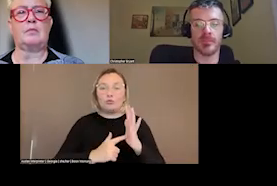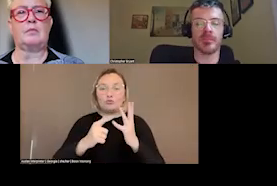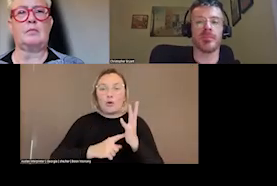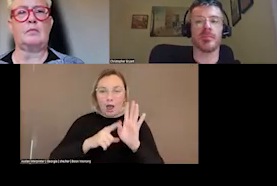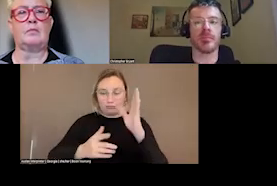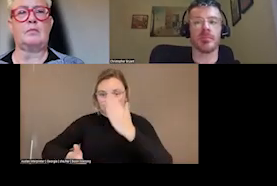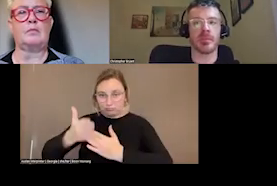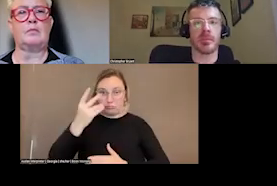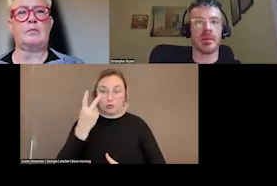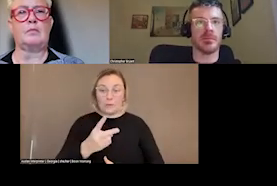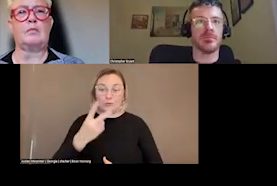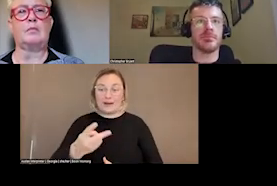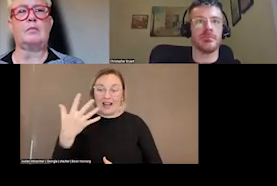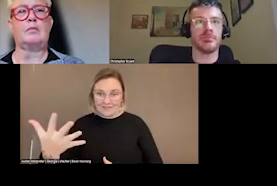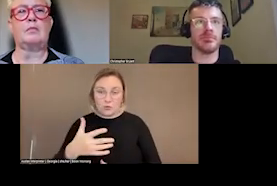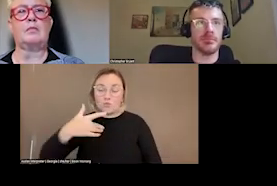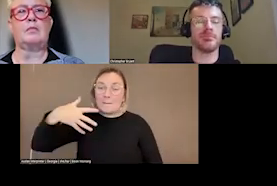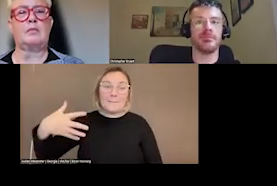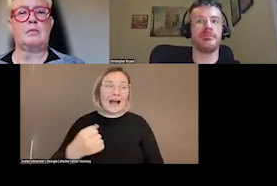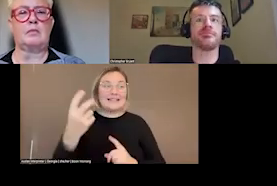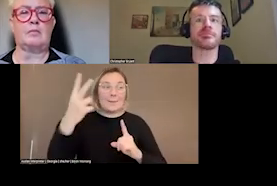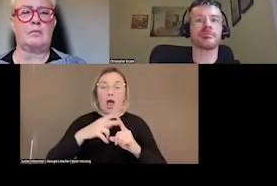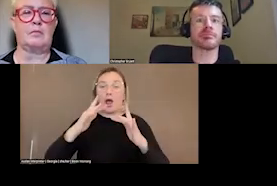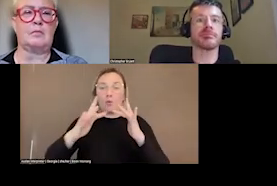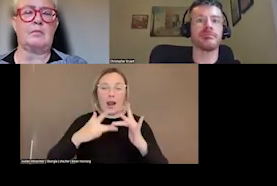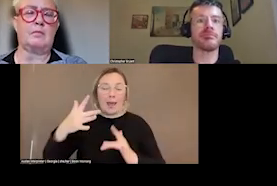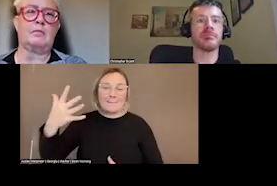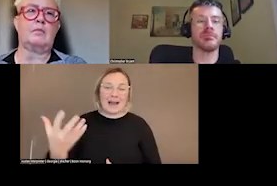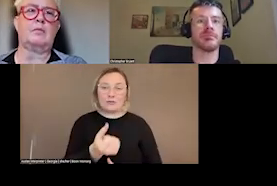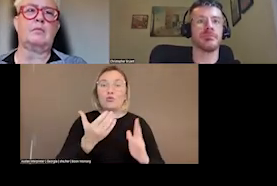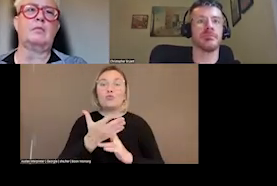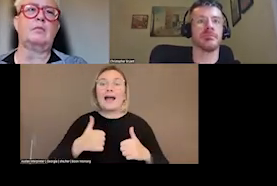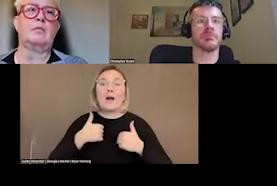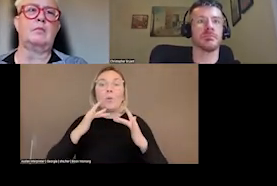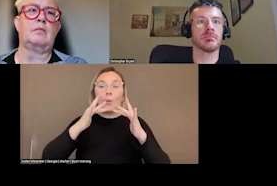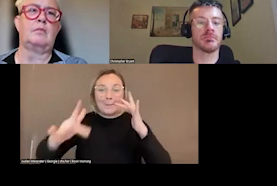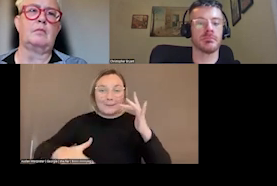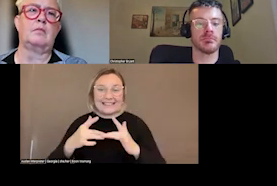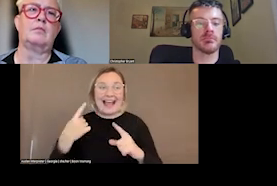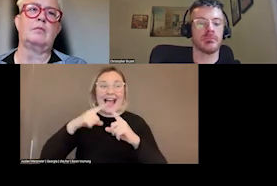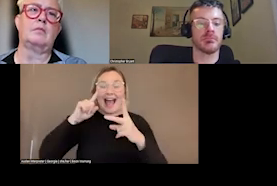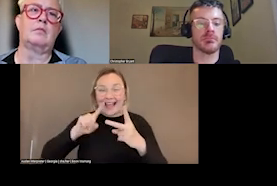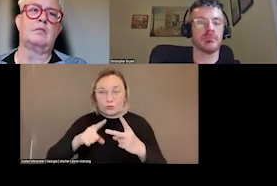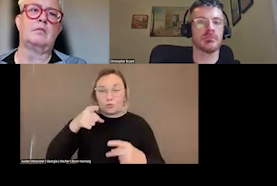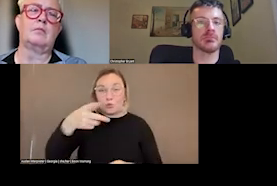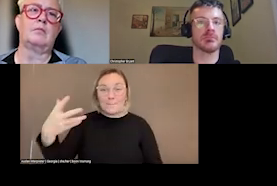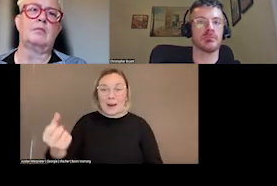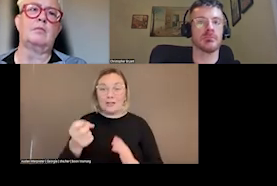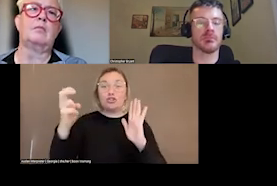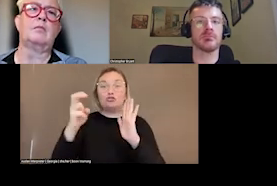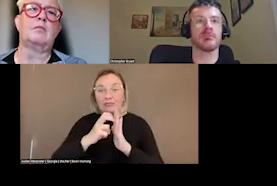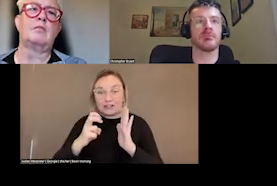2025, and you must apply online through our website. And you must